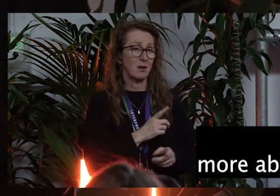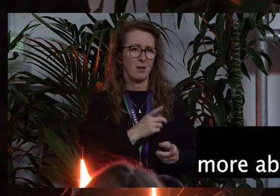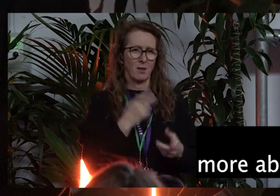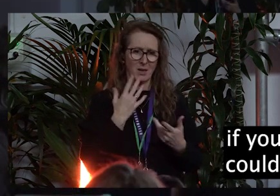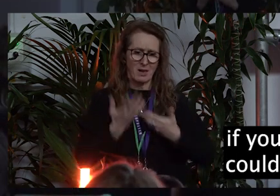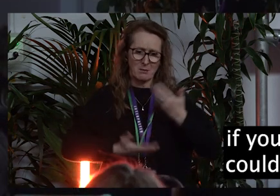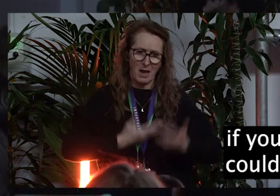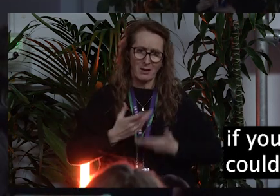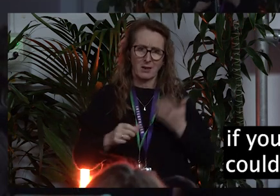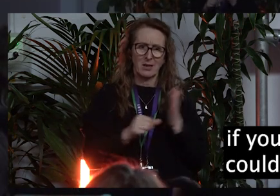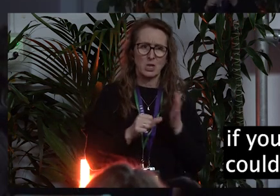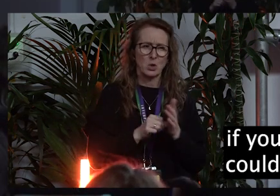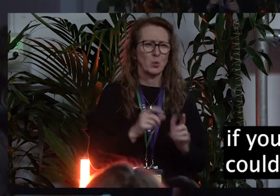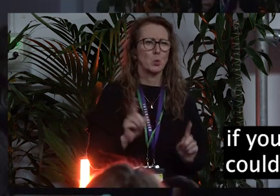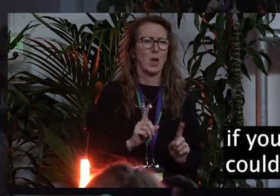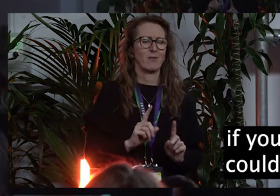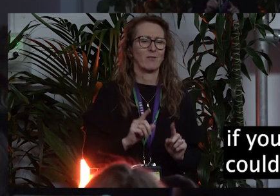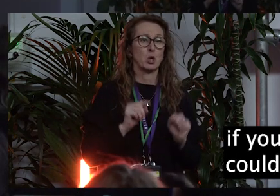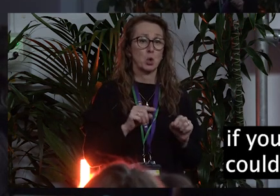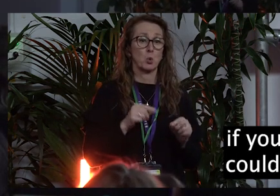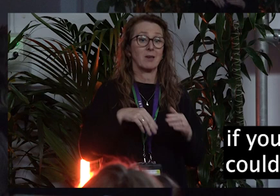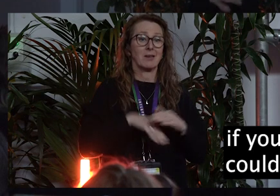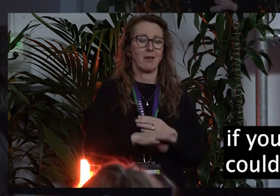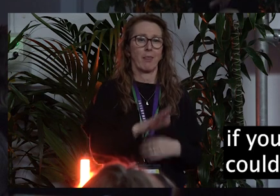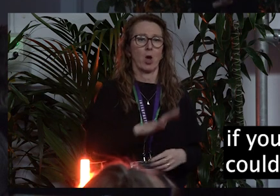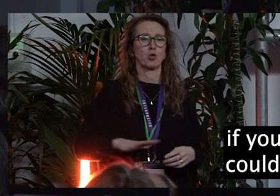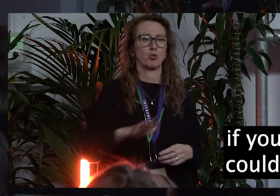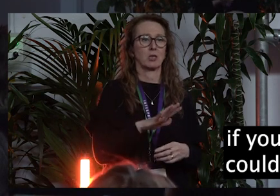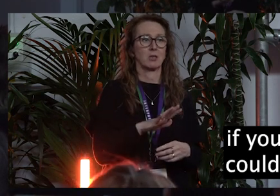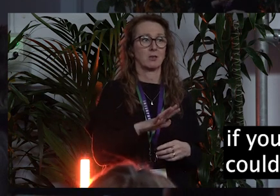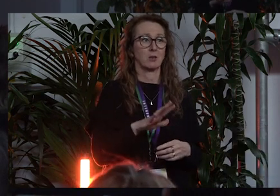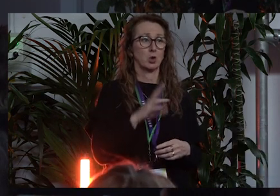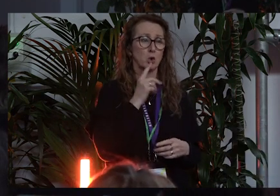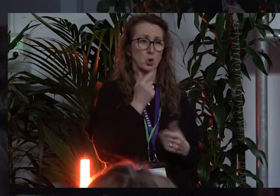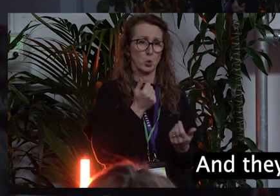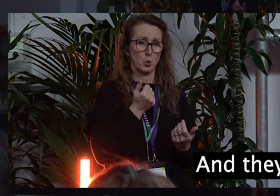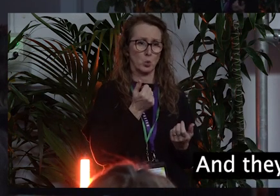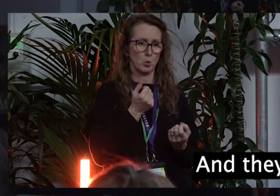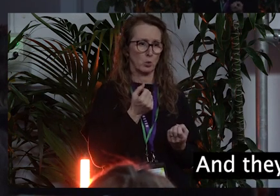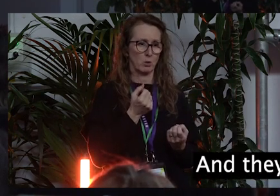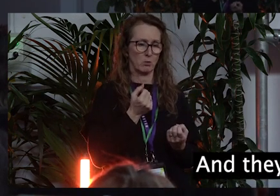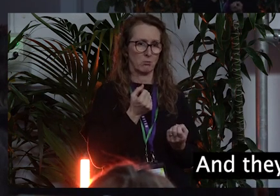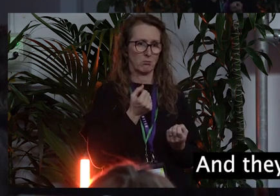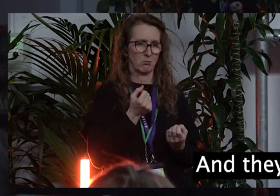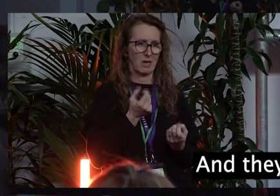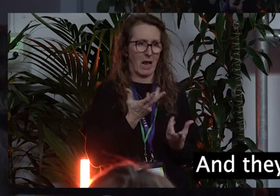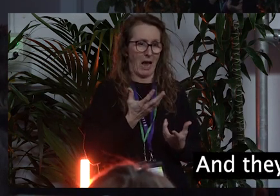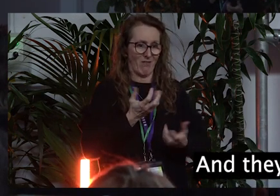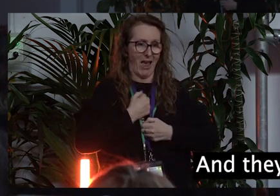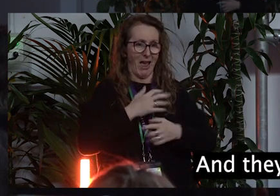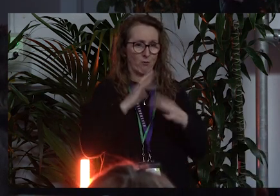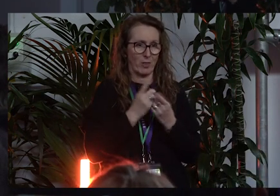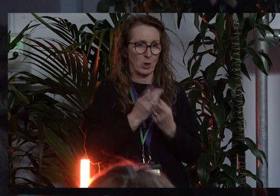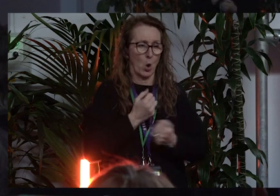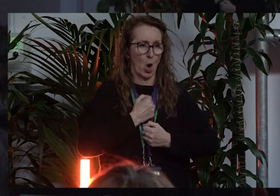issues. And we said, what if you were in one of these countries? Could you patent everything you own? And they said, not really, because